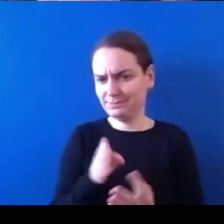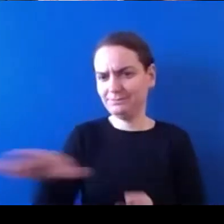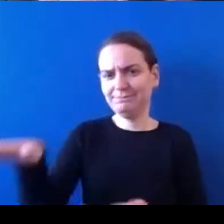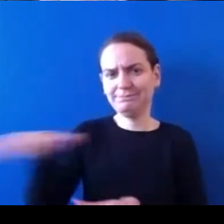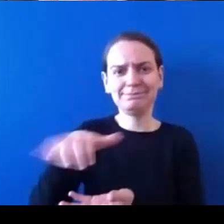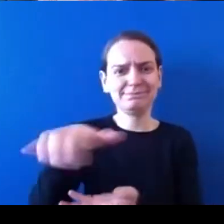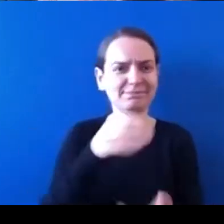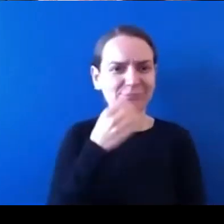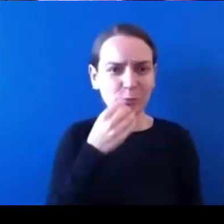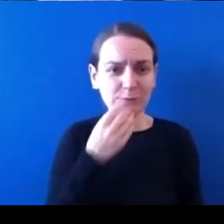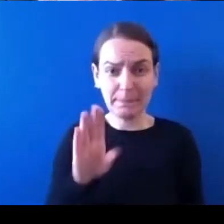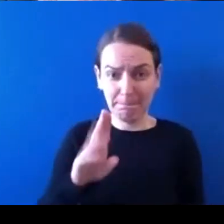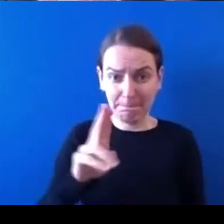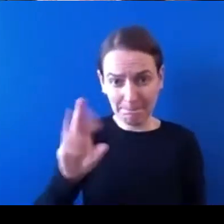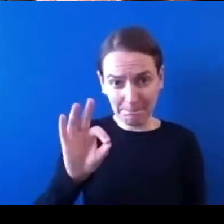day.